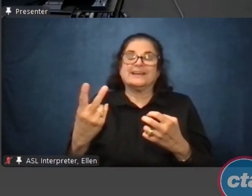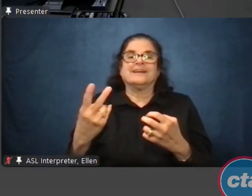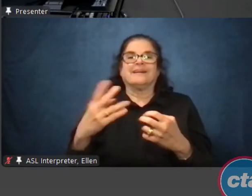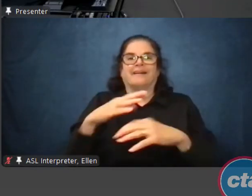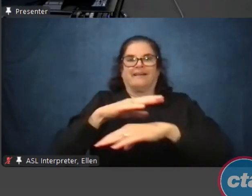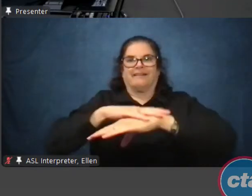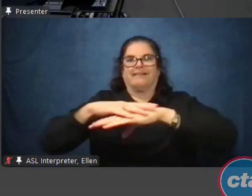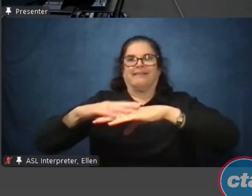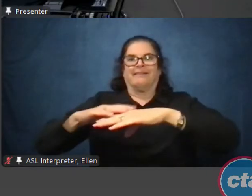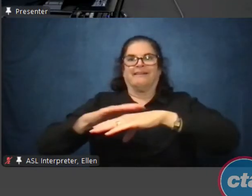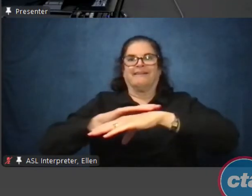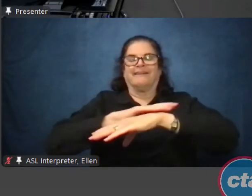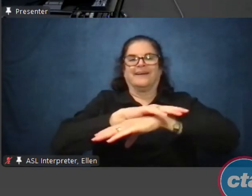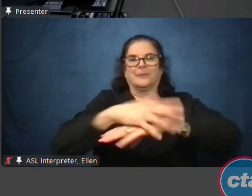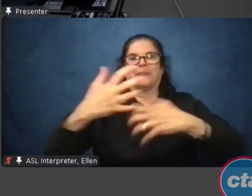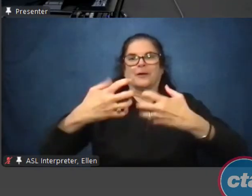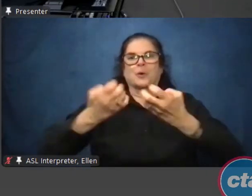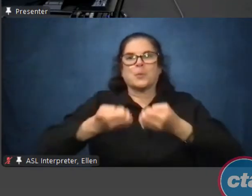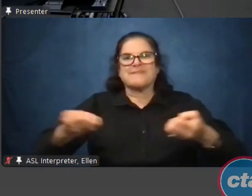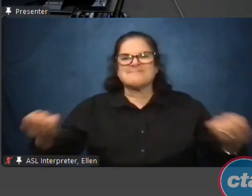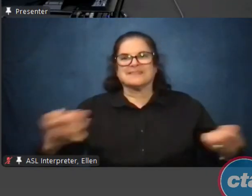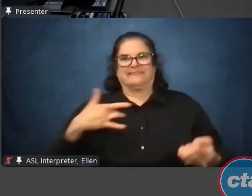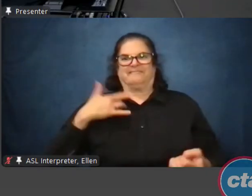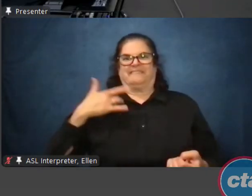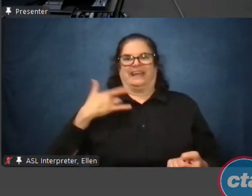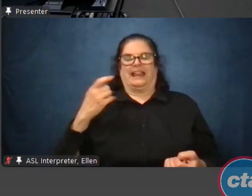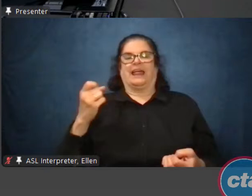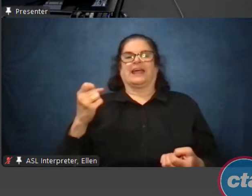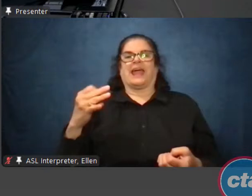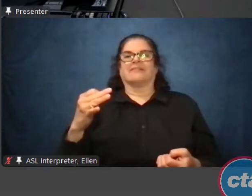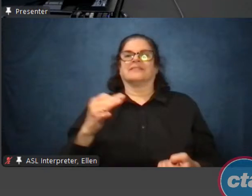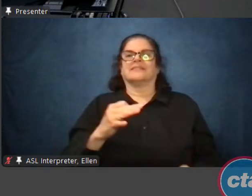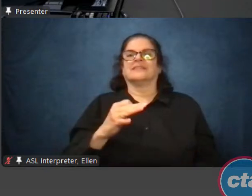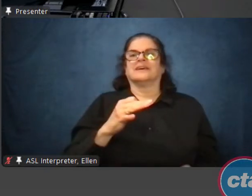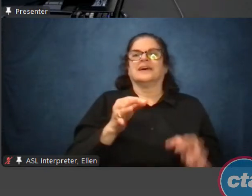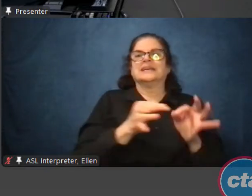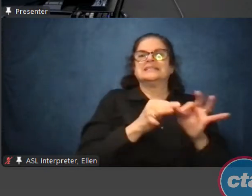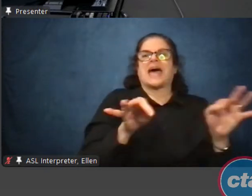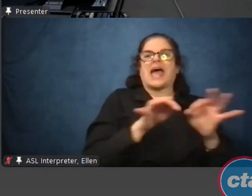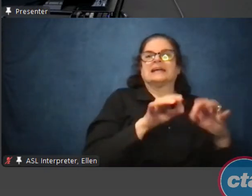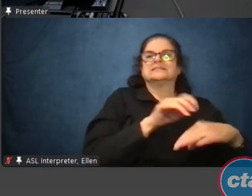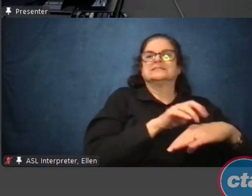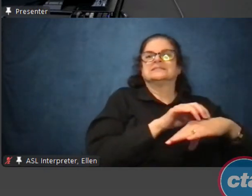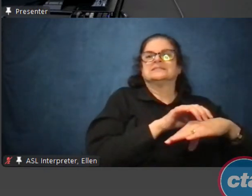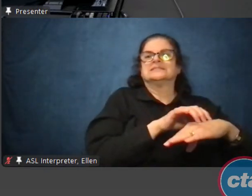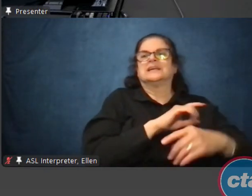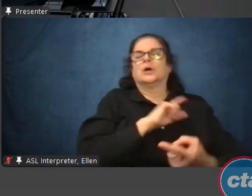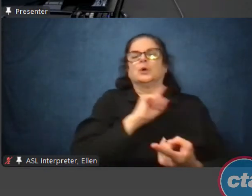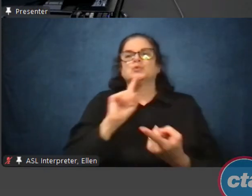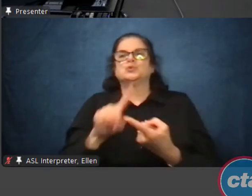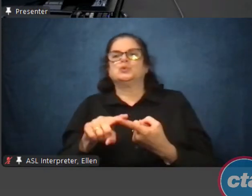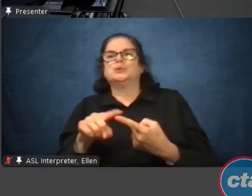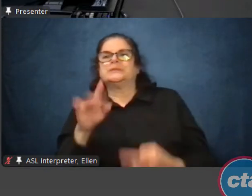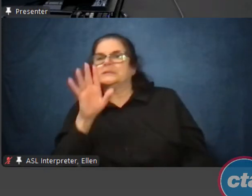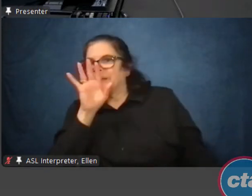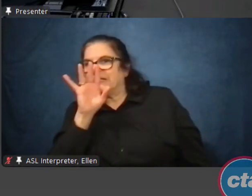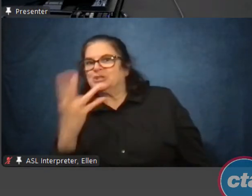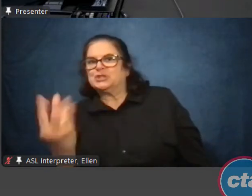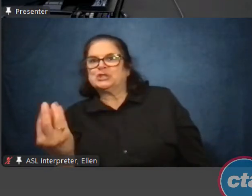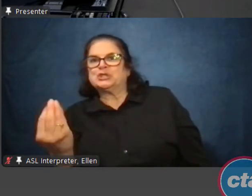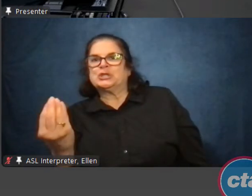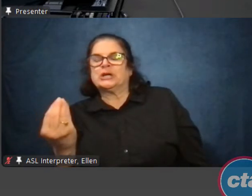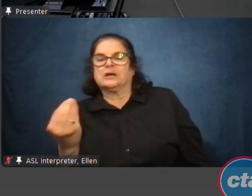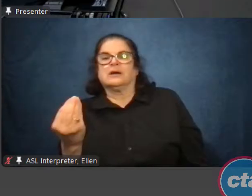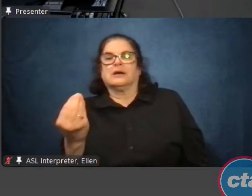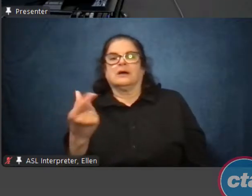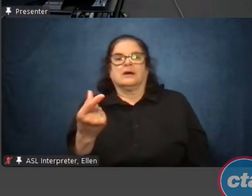what the hardware is, what the text-to-speech button is going to look like. And there's a little bit of Braille that I think says info, if the vendor didn't lie to